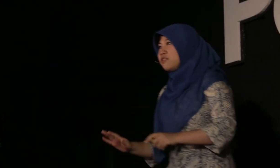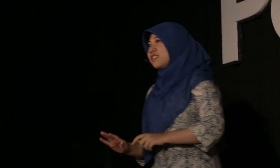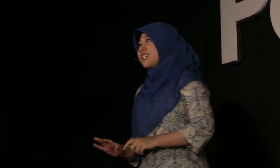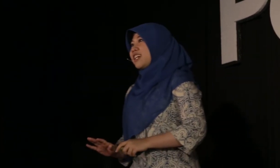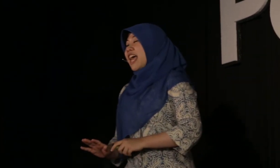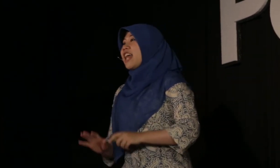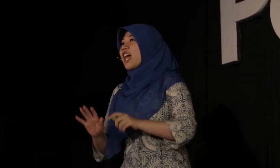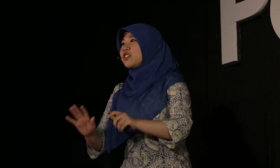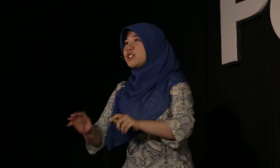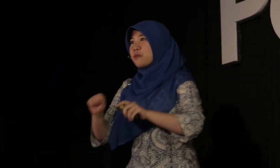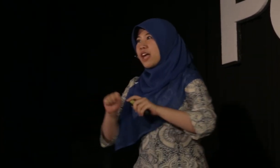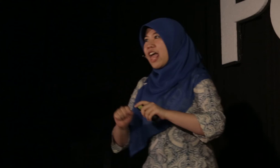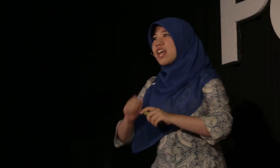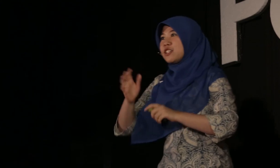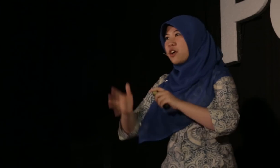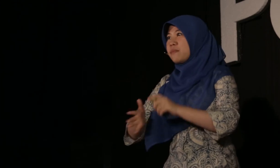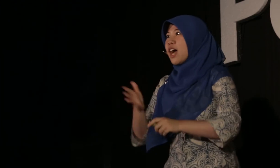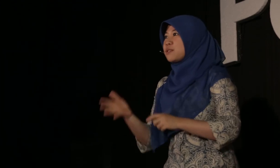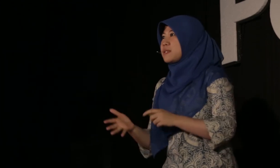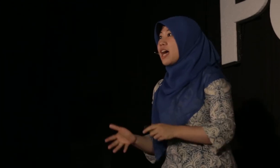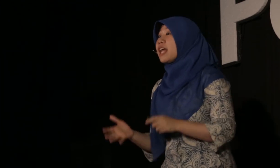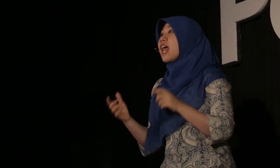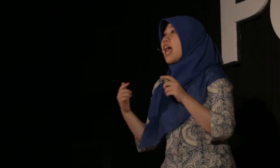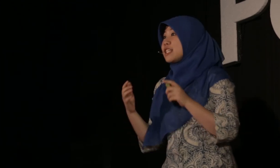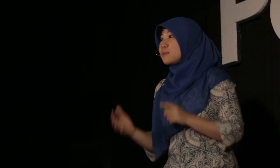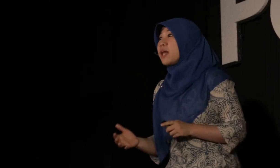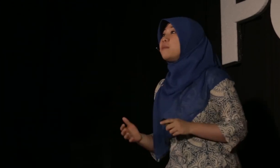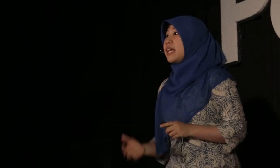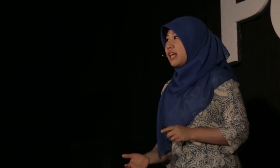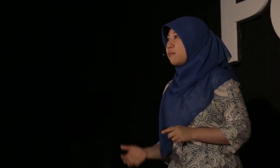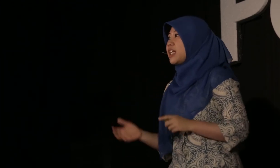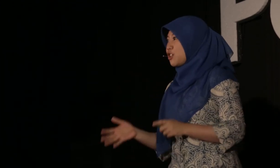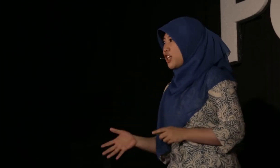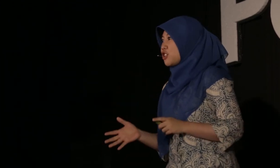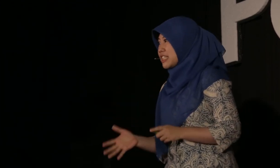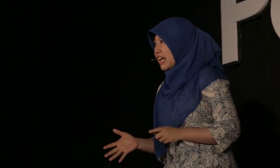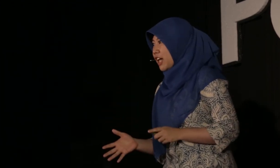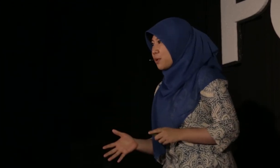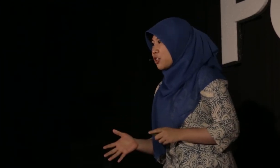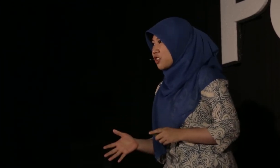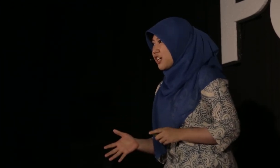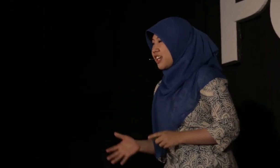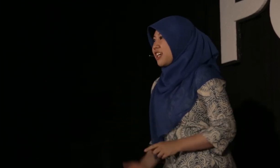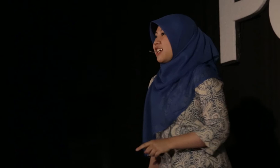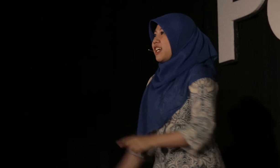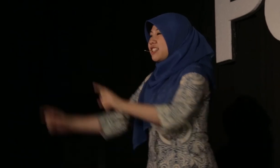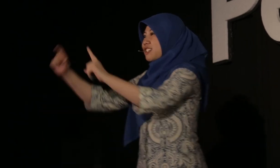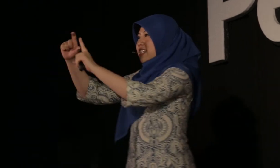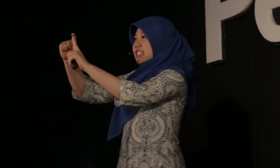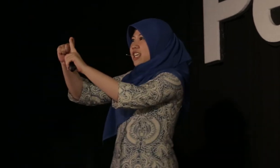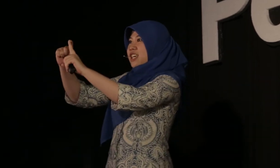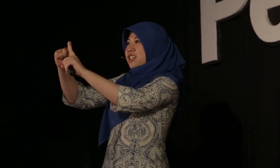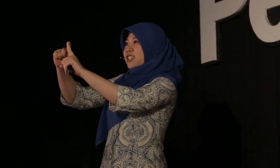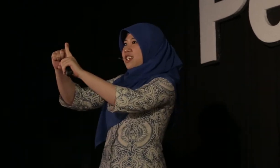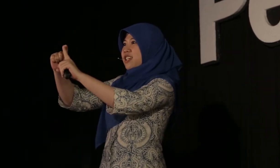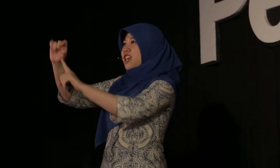down and actually took my hand and taught me how to sign and spell my name in Indonesian Sign Language. It's